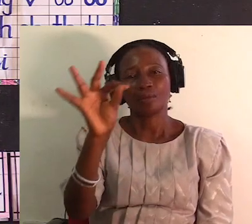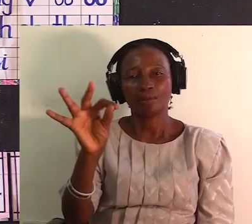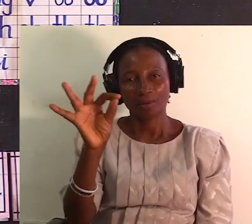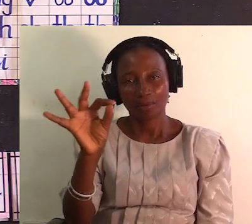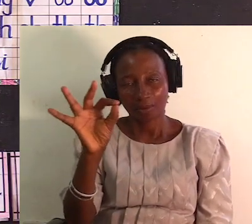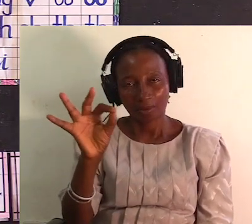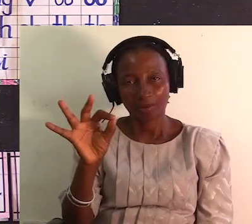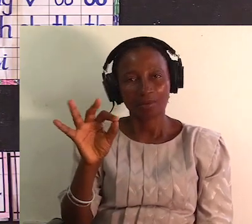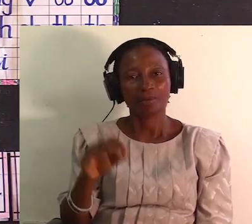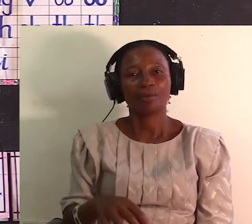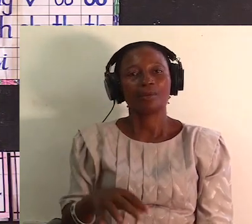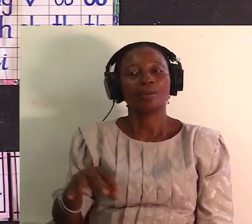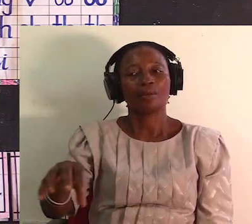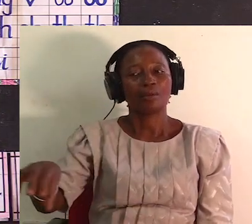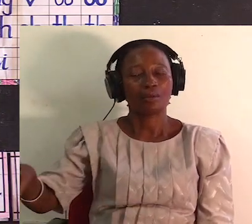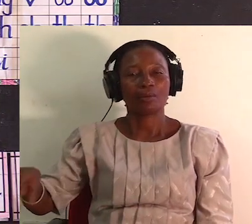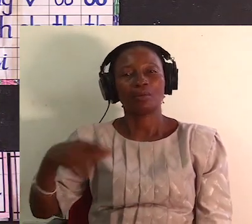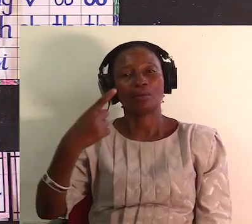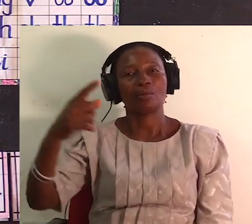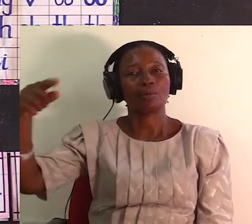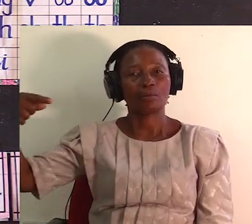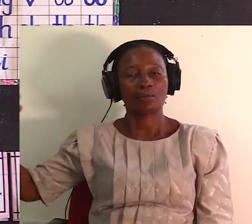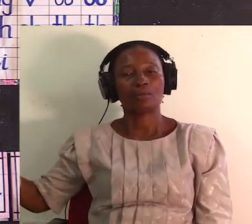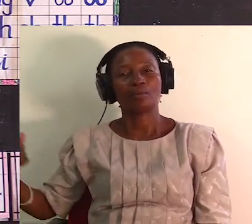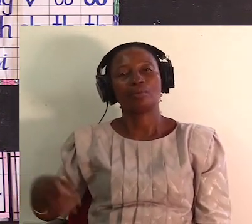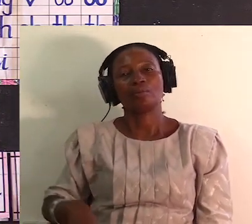the sounds and the positions of the sounds.